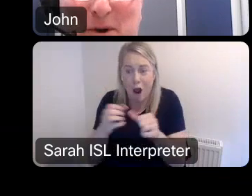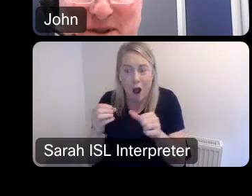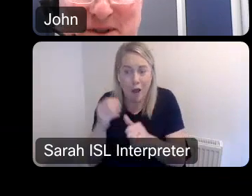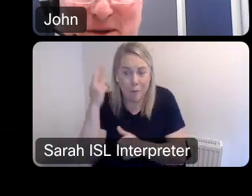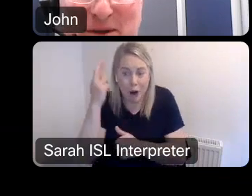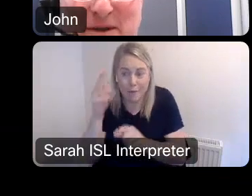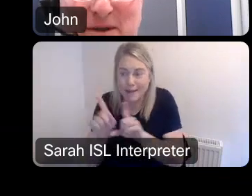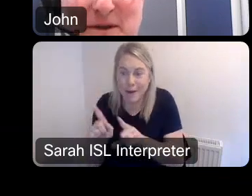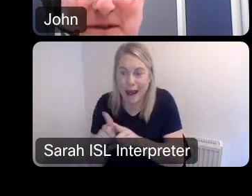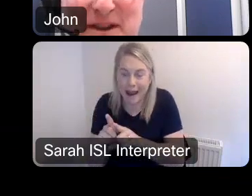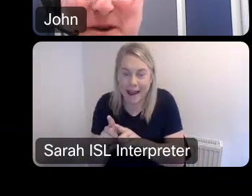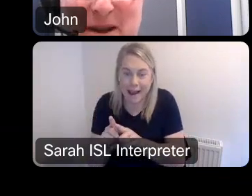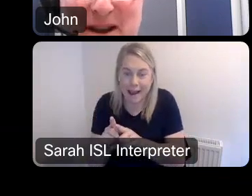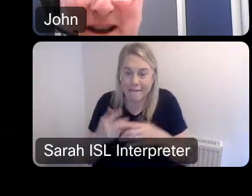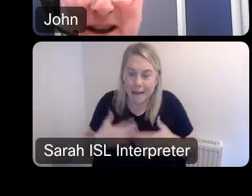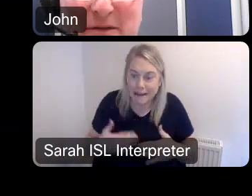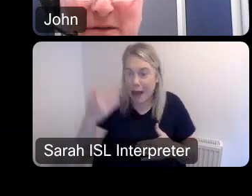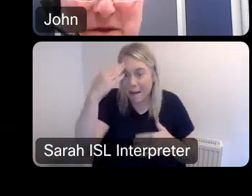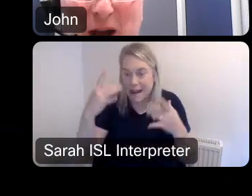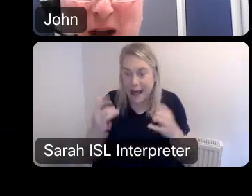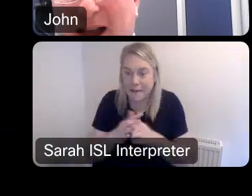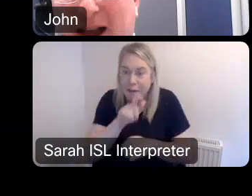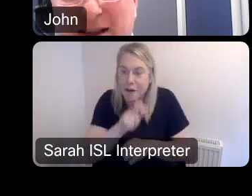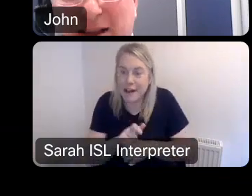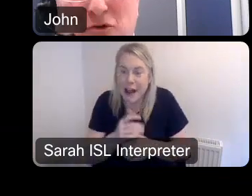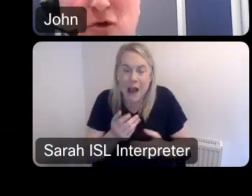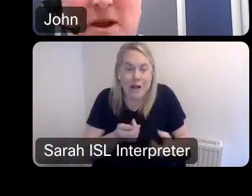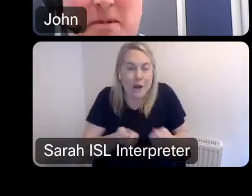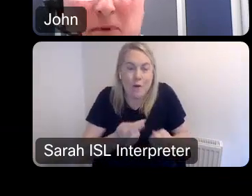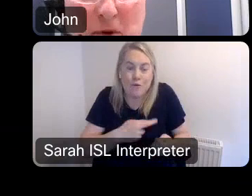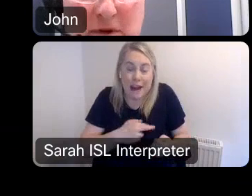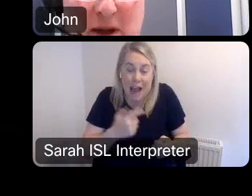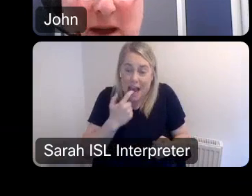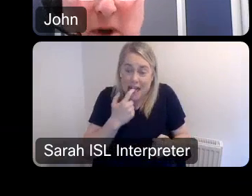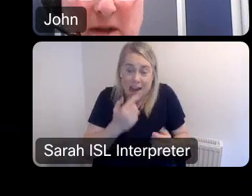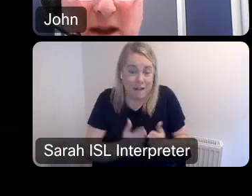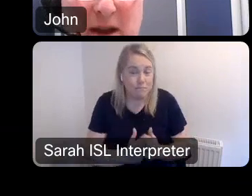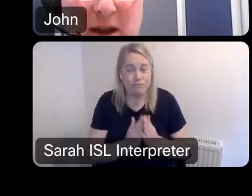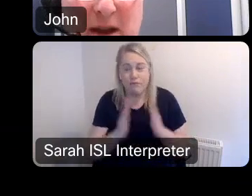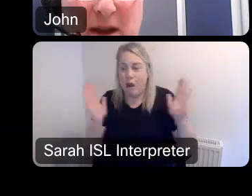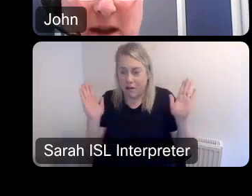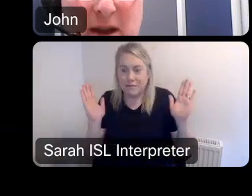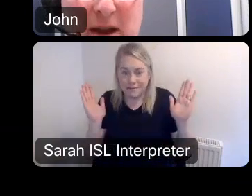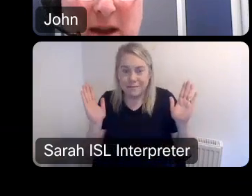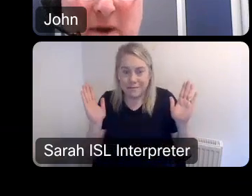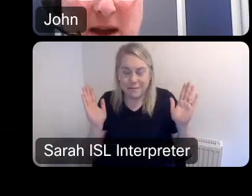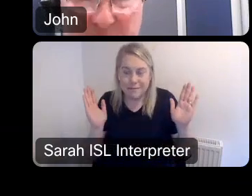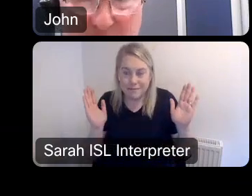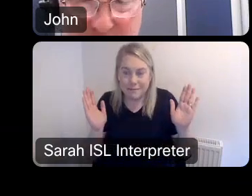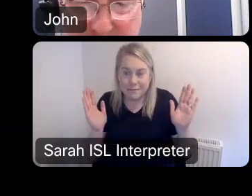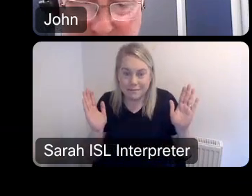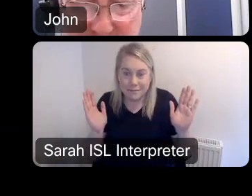purpose as well, you know, to the physical or mental health of the person. So it's incredibly broad. So I think it